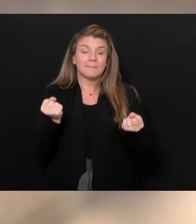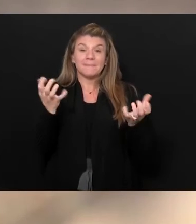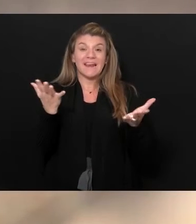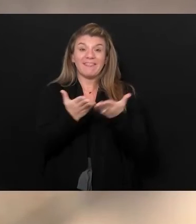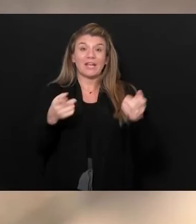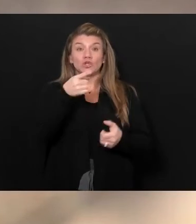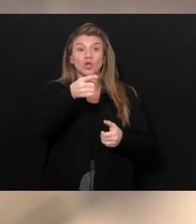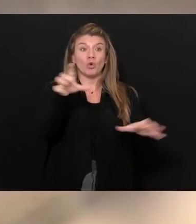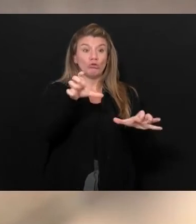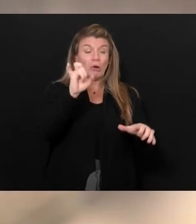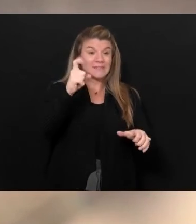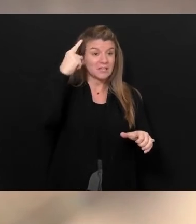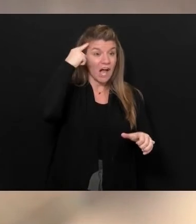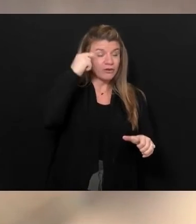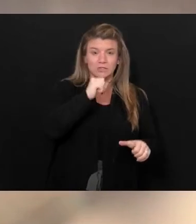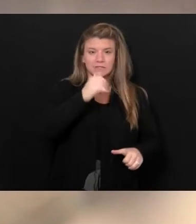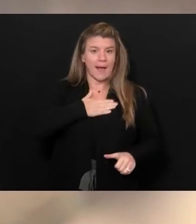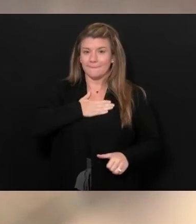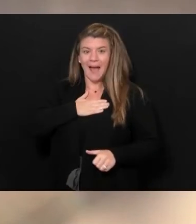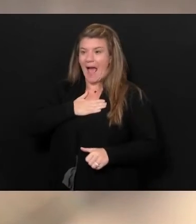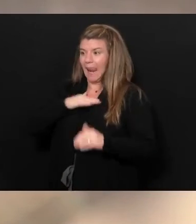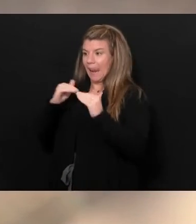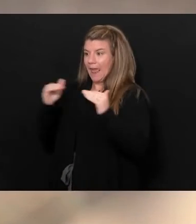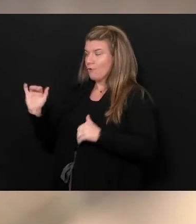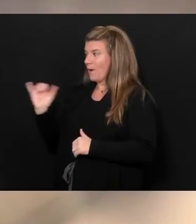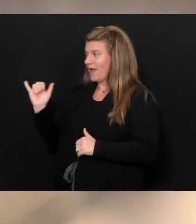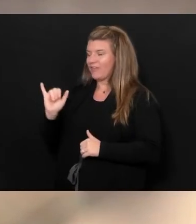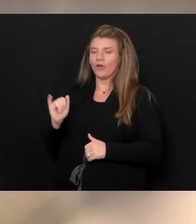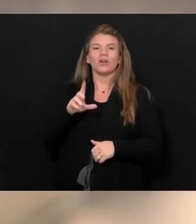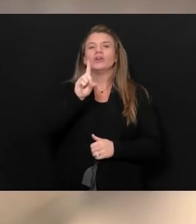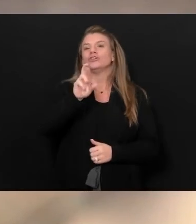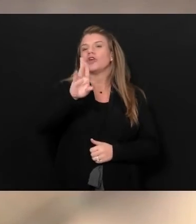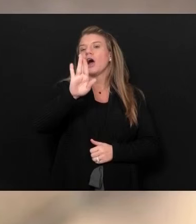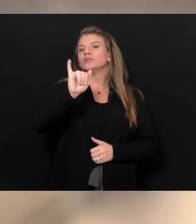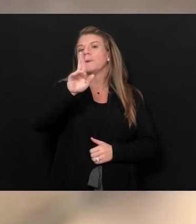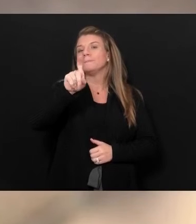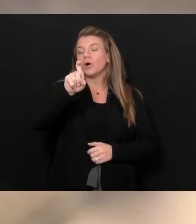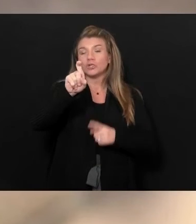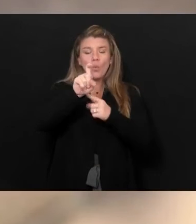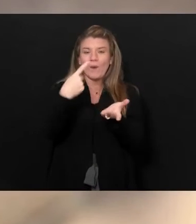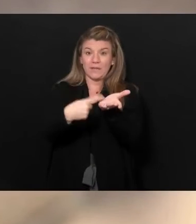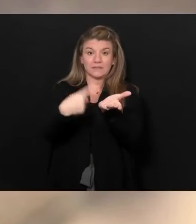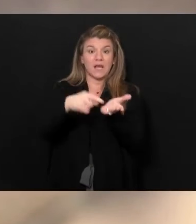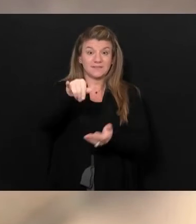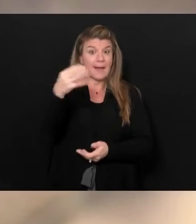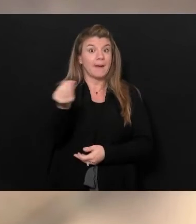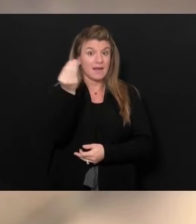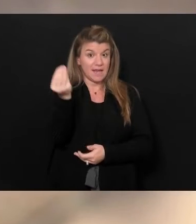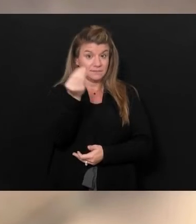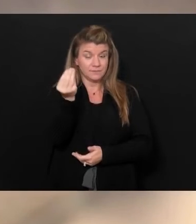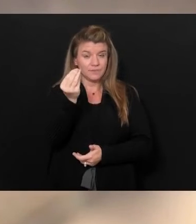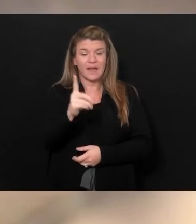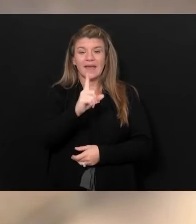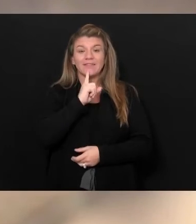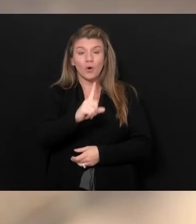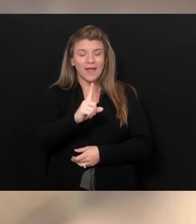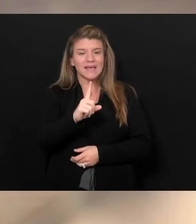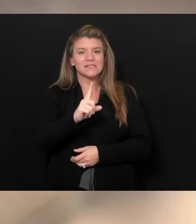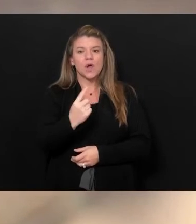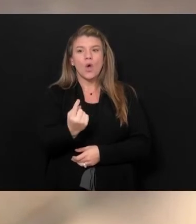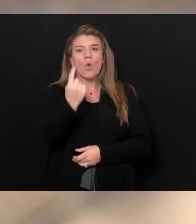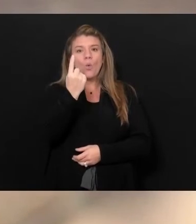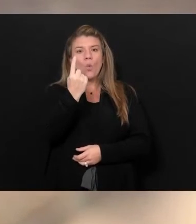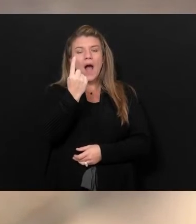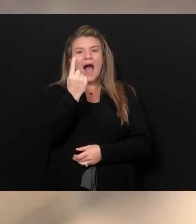my pay grade. So we talked with Dr. Birx about this actually on Monday as well. And there is a component that